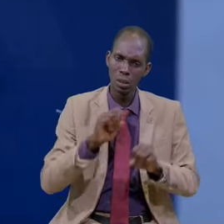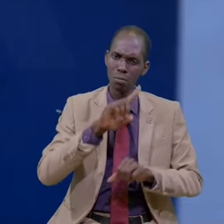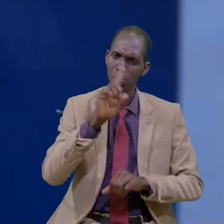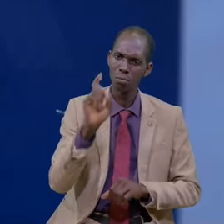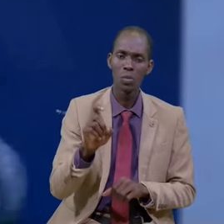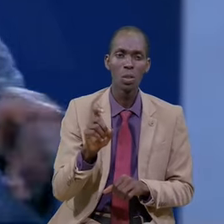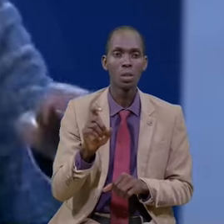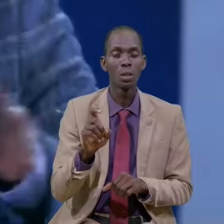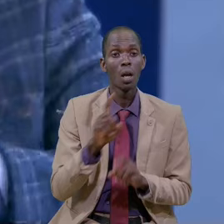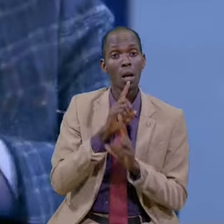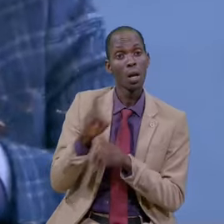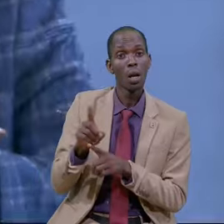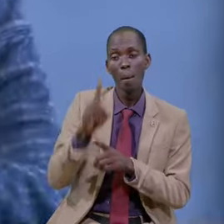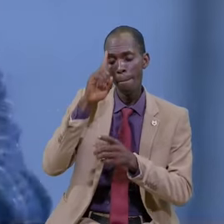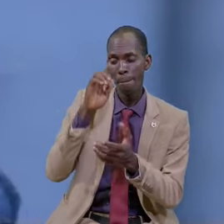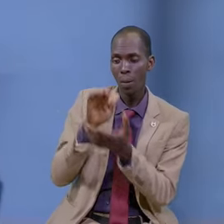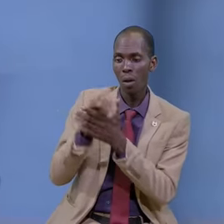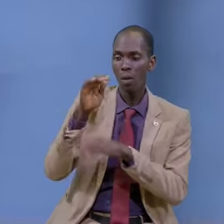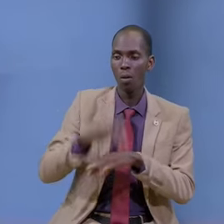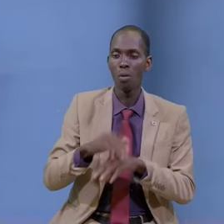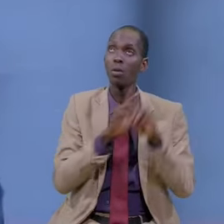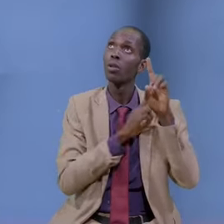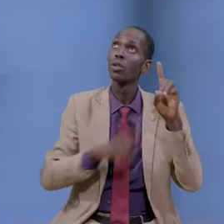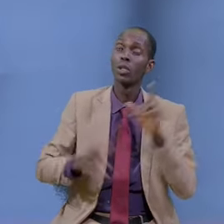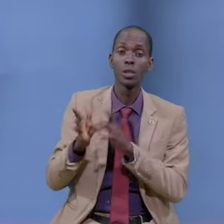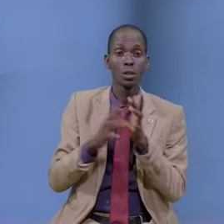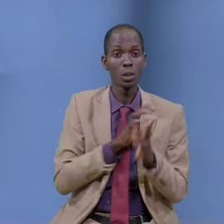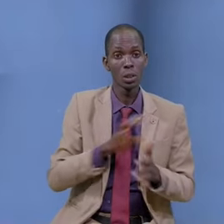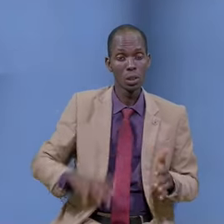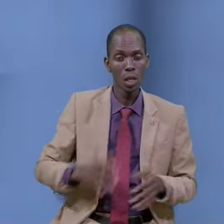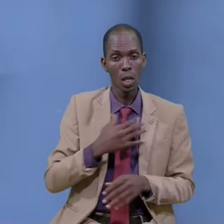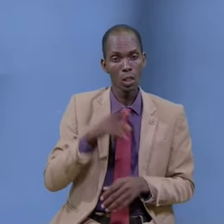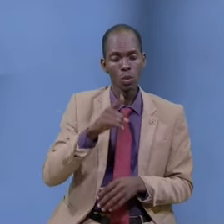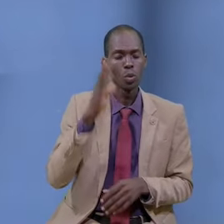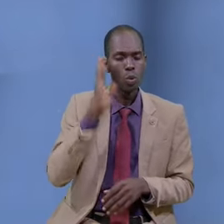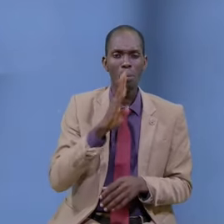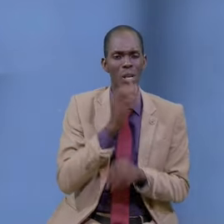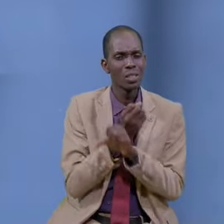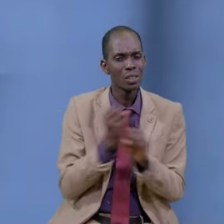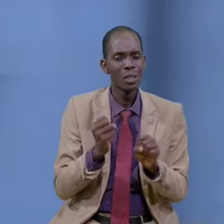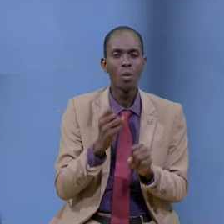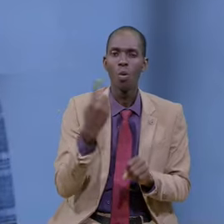believe on the Lord Jesus Christ and thou shall be saved it's my